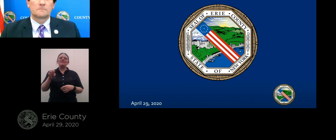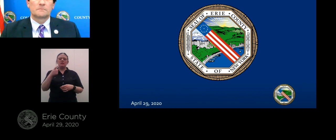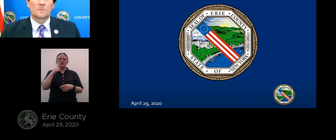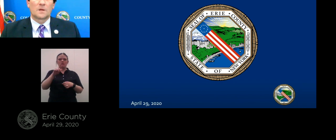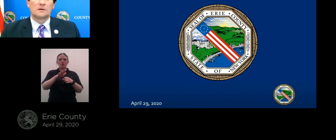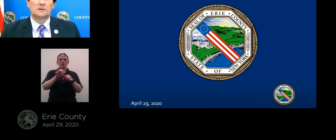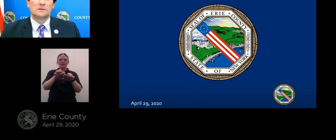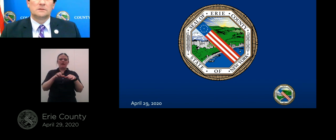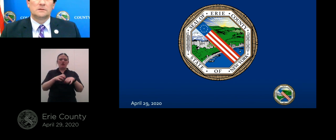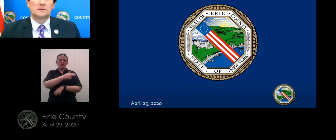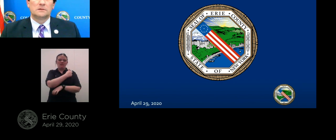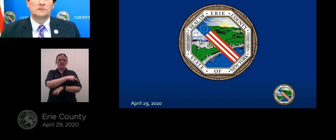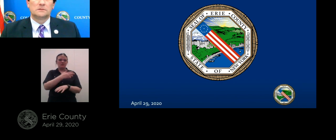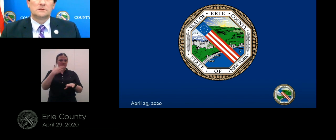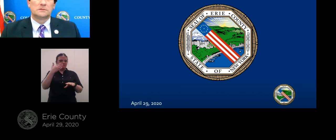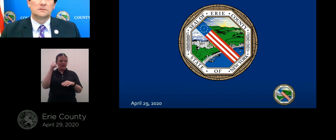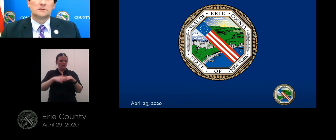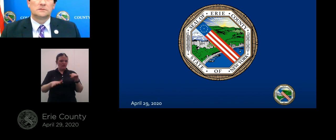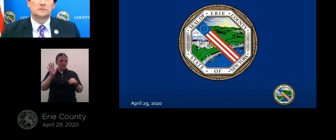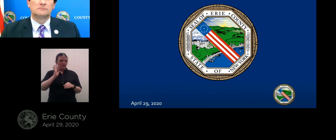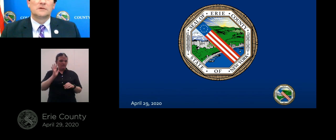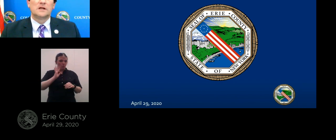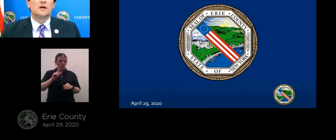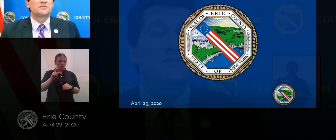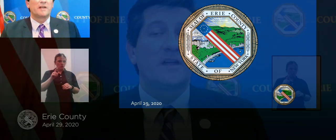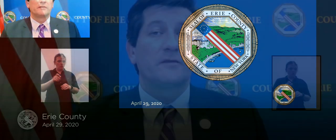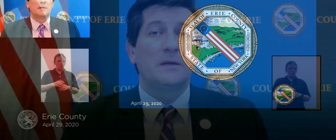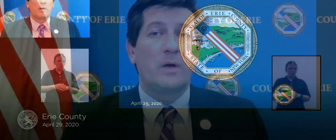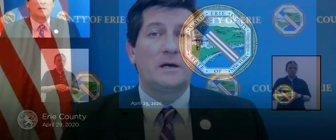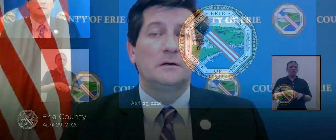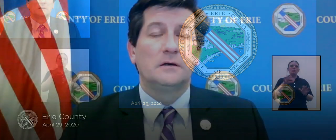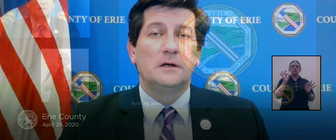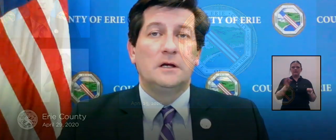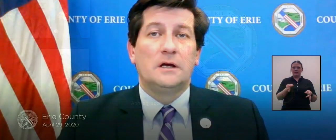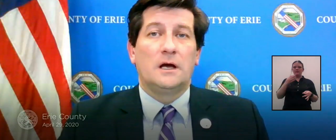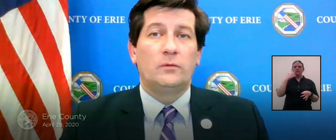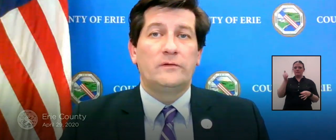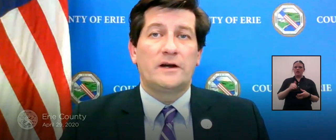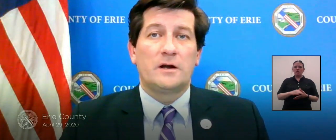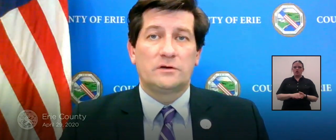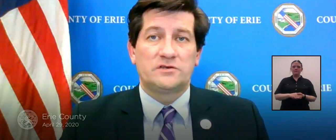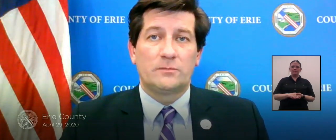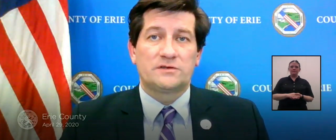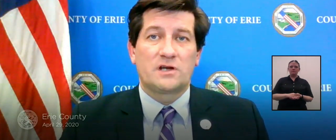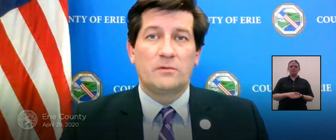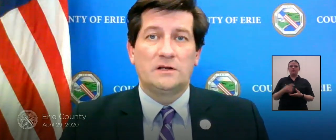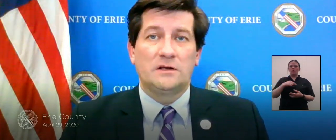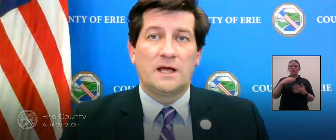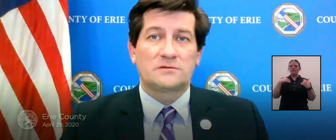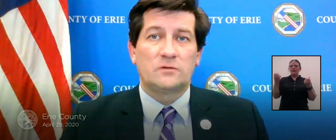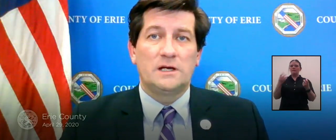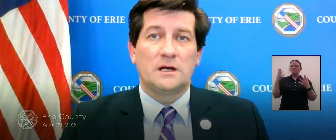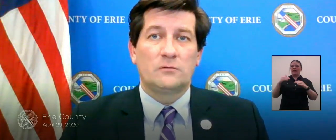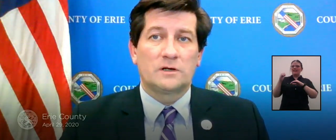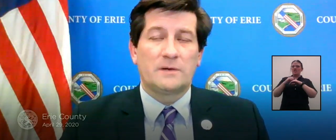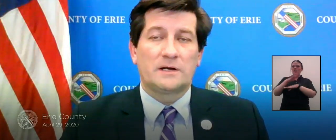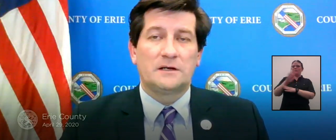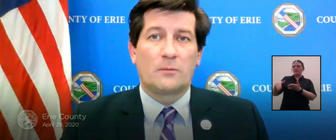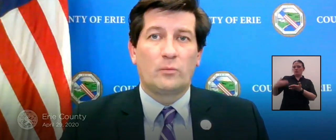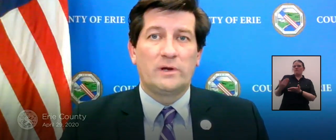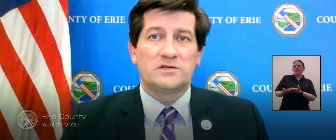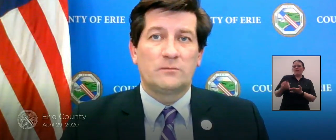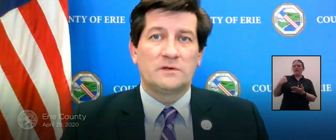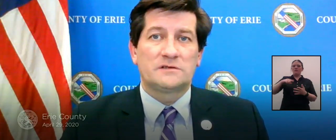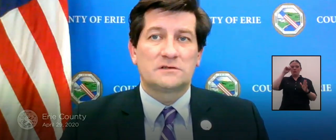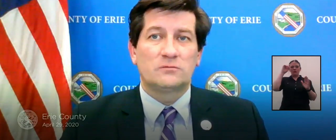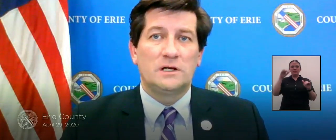hospitals? Has it been better than what it was previously? Well, it's definitely better. We've had a number of shipments come in the last week, and we're expecting a